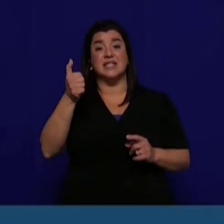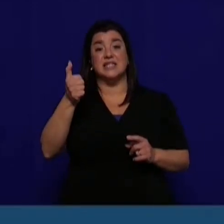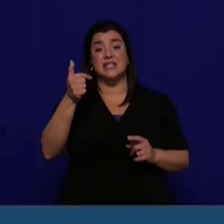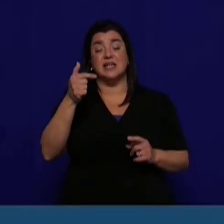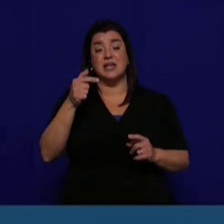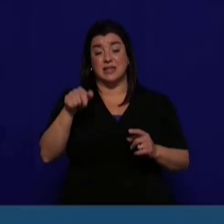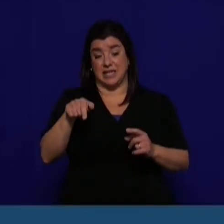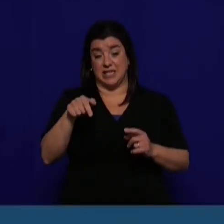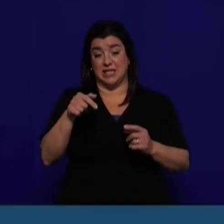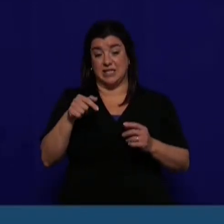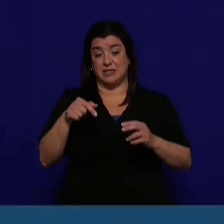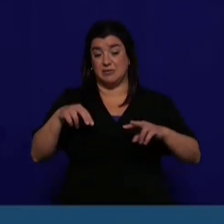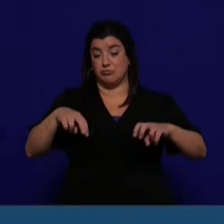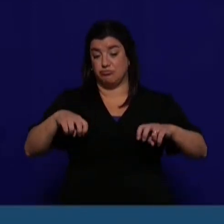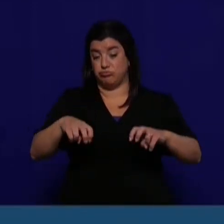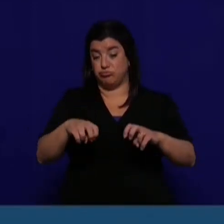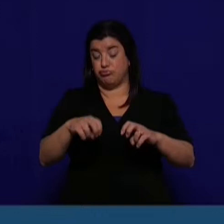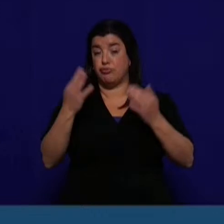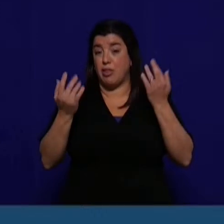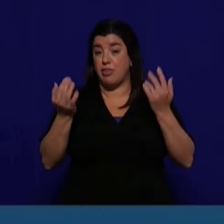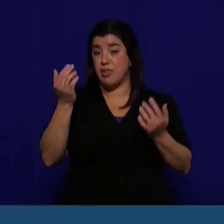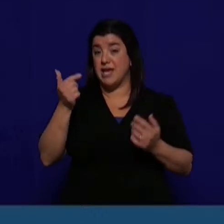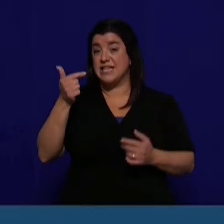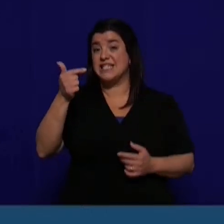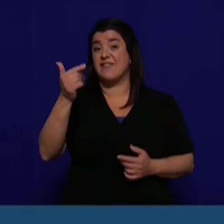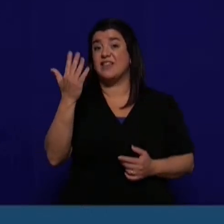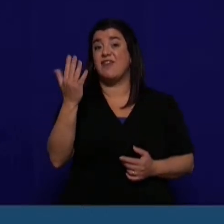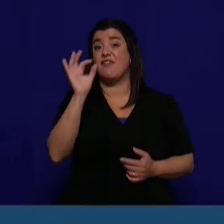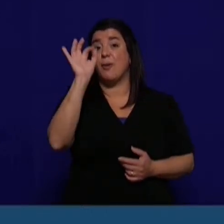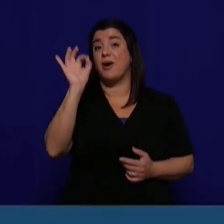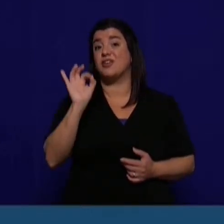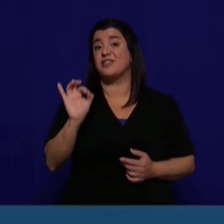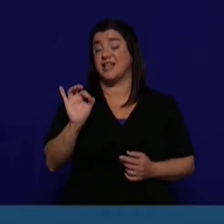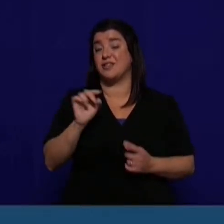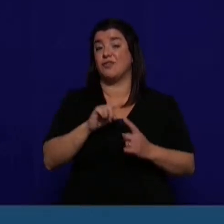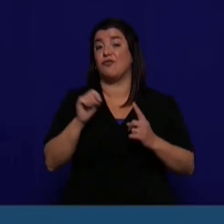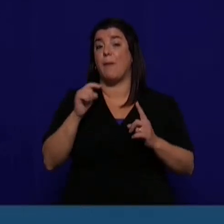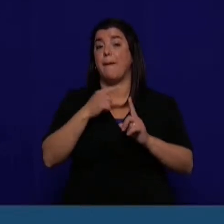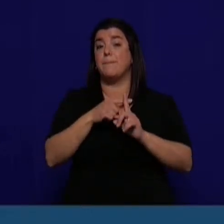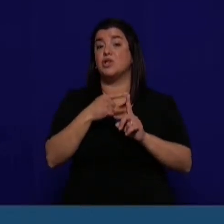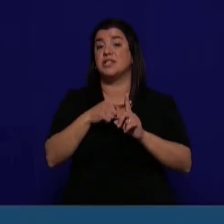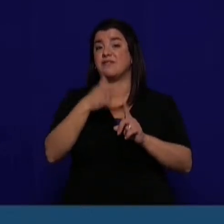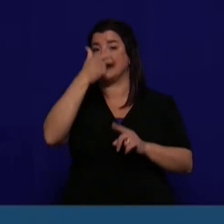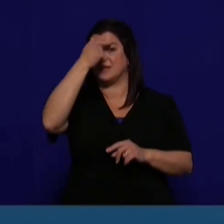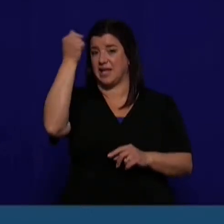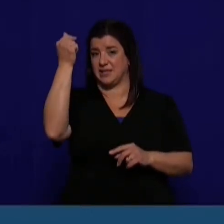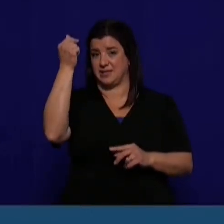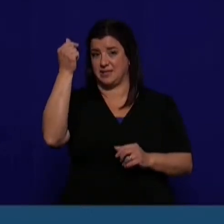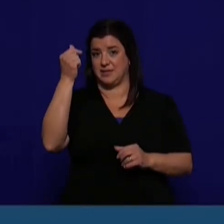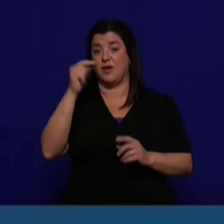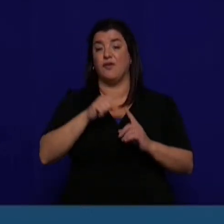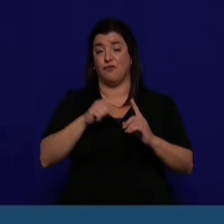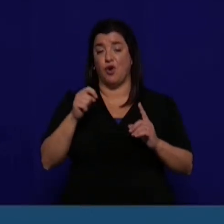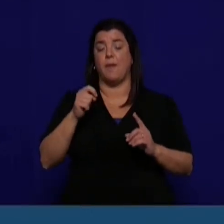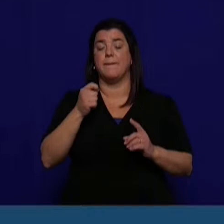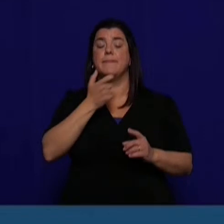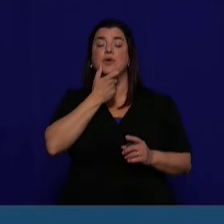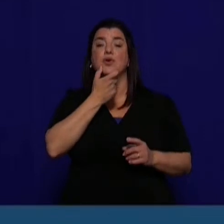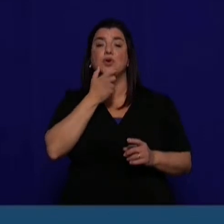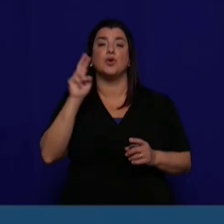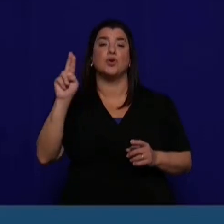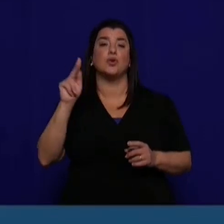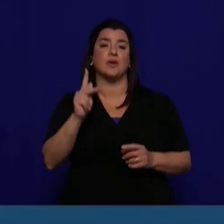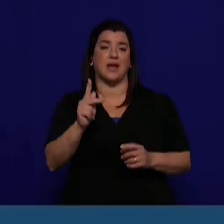latest we have done on the 1st of April, is 75% of the positive tests. Something which is resulting from